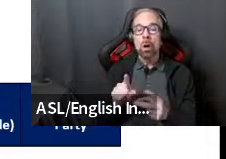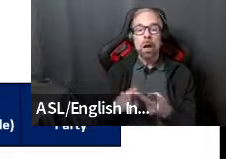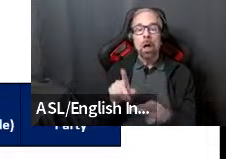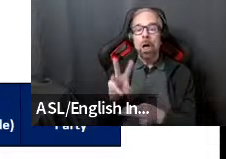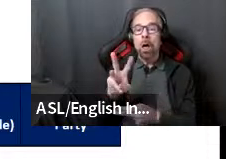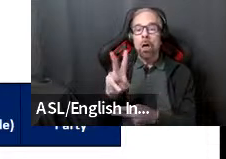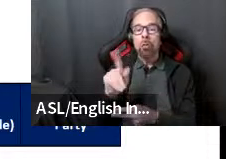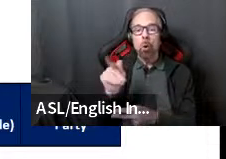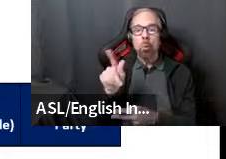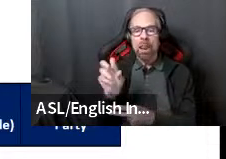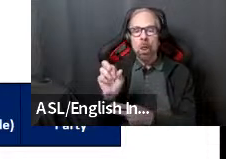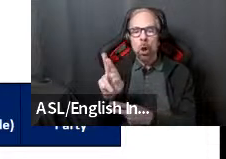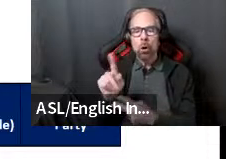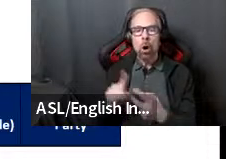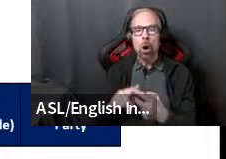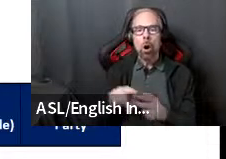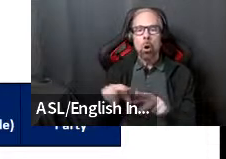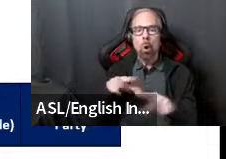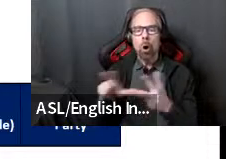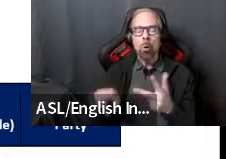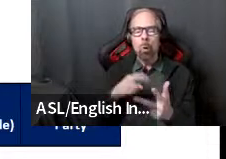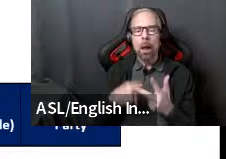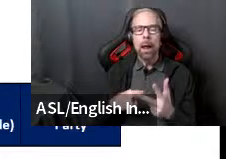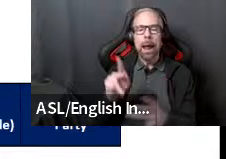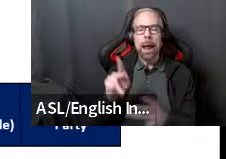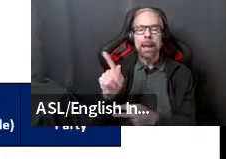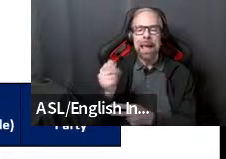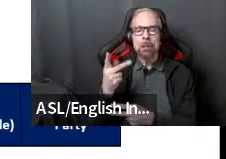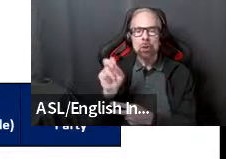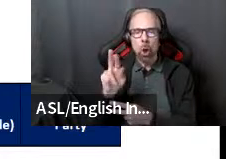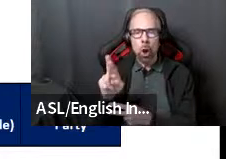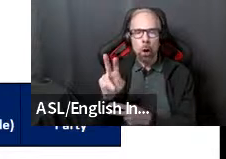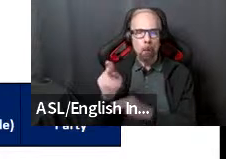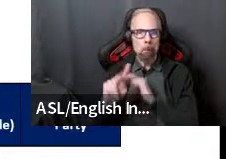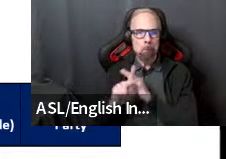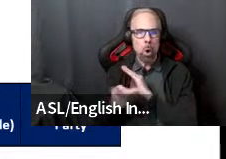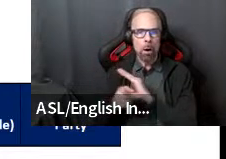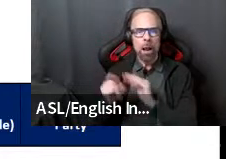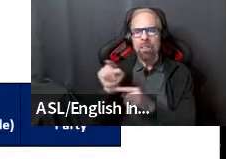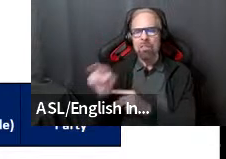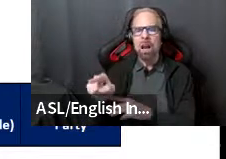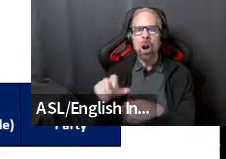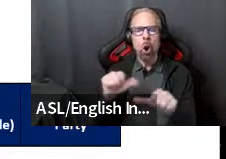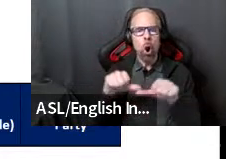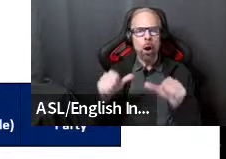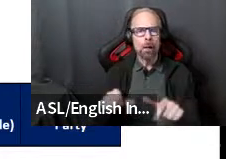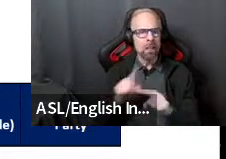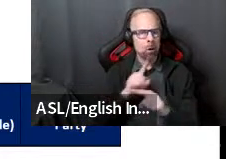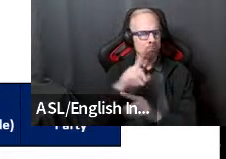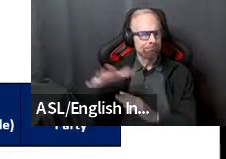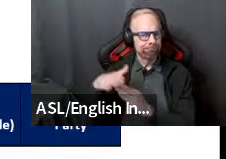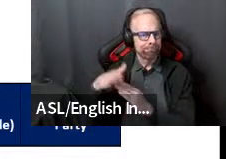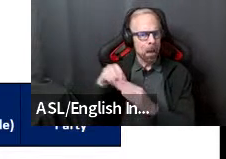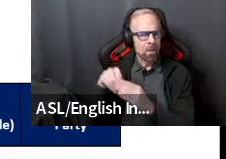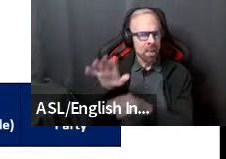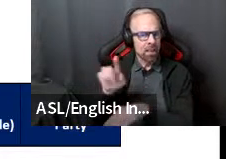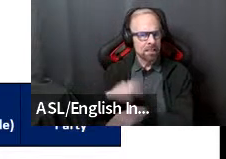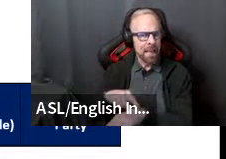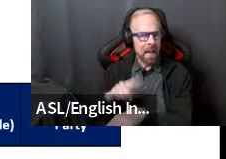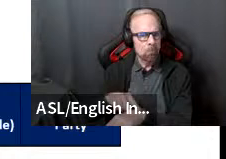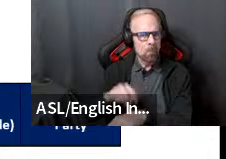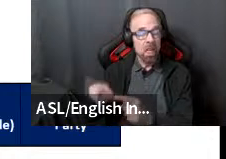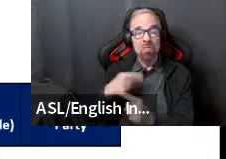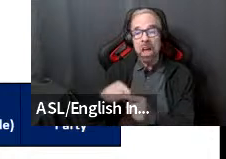Walkway, Penciler Park. They're pretty incredible architects in their era. So they proposed the 40-mile loop. That